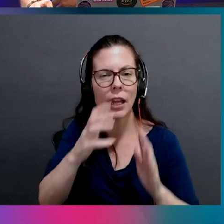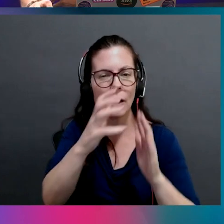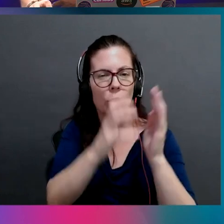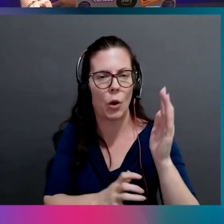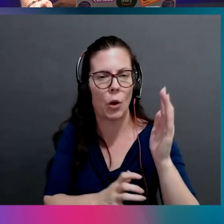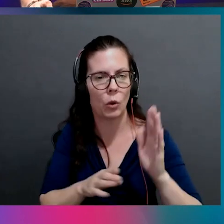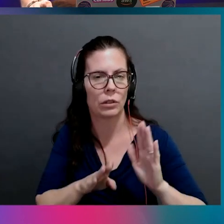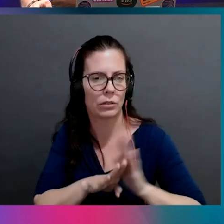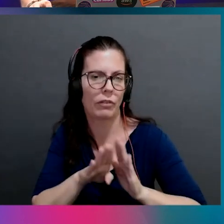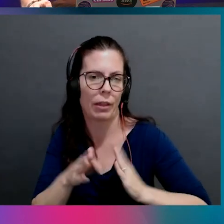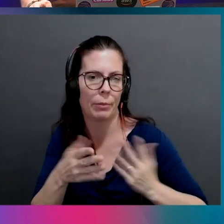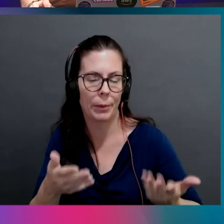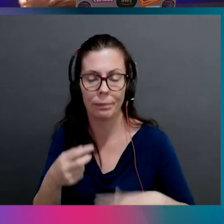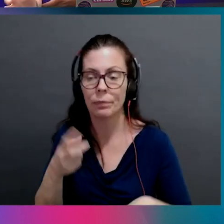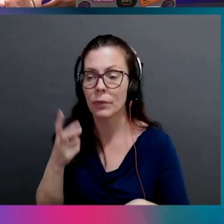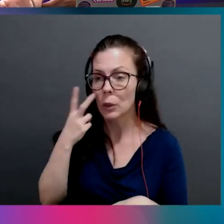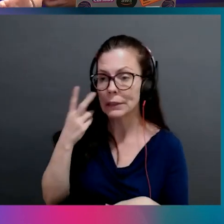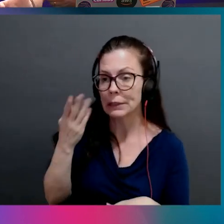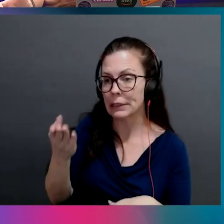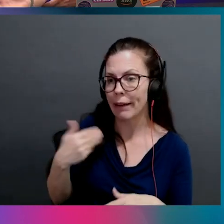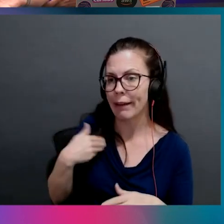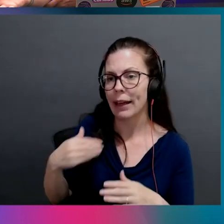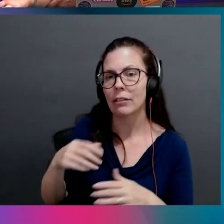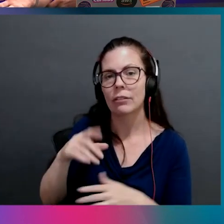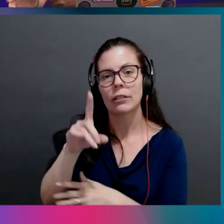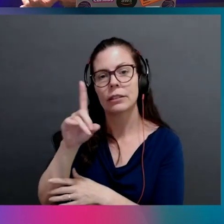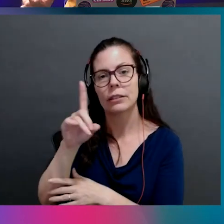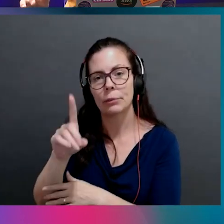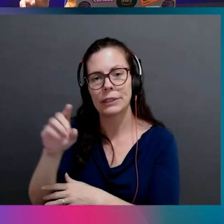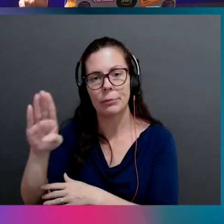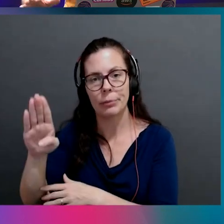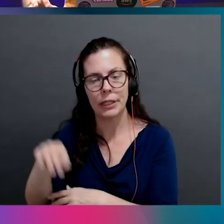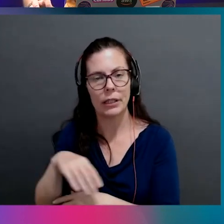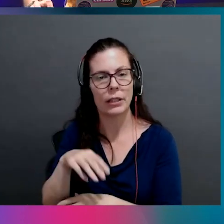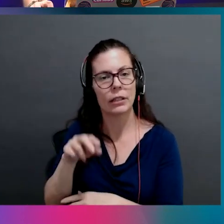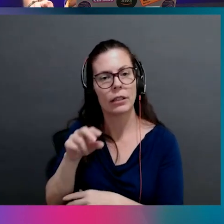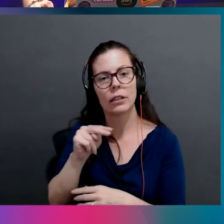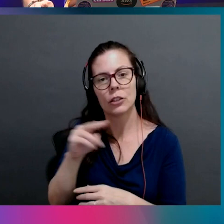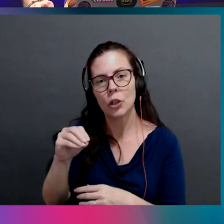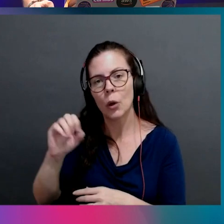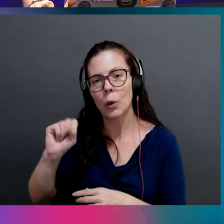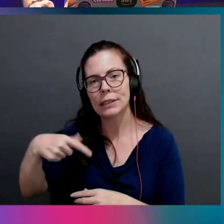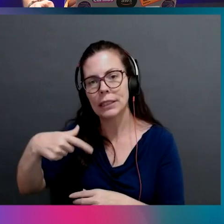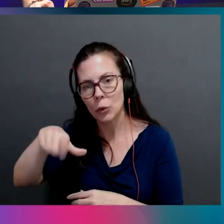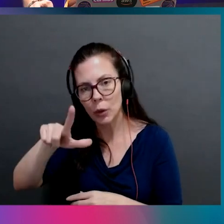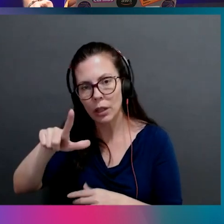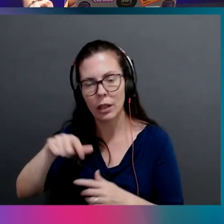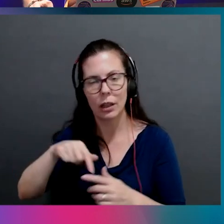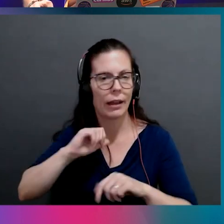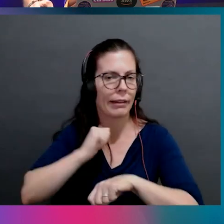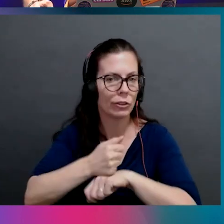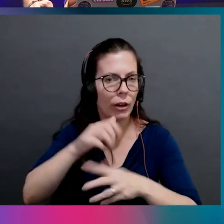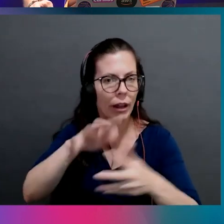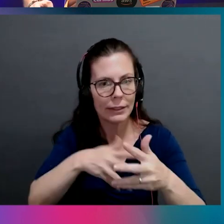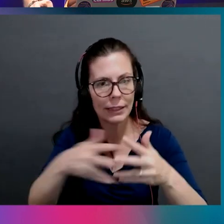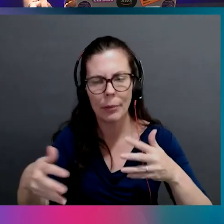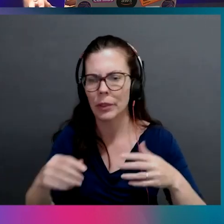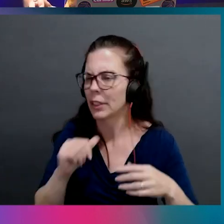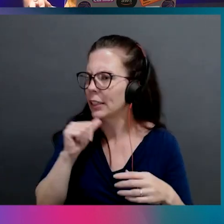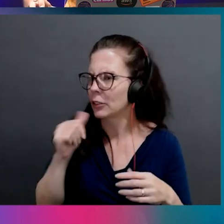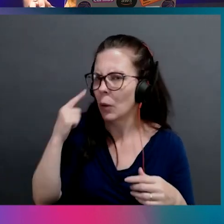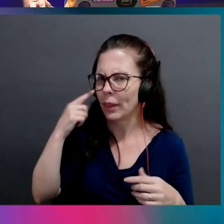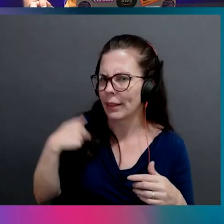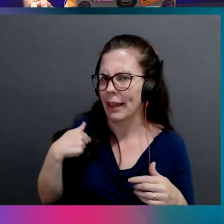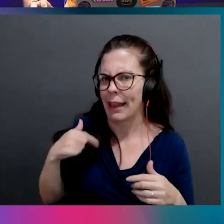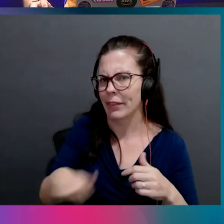you can see in here I've got things like Dynamodb, our NoSQL database, right? I can create tables in here. I don't think I actually have any data in this table, but let's take a